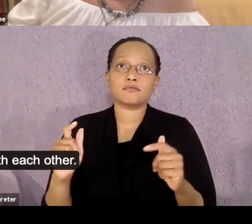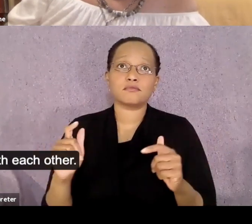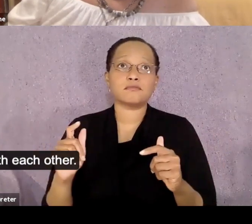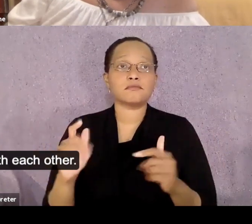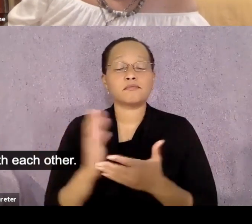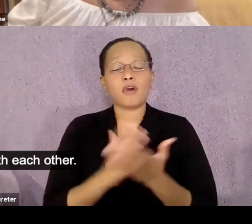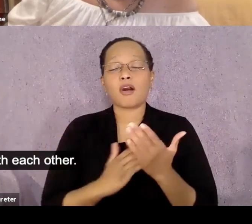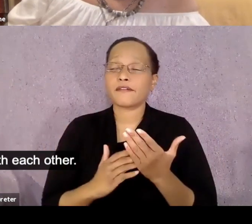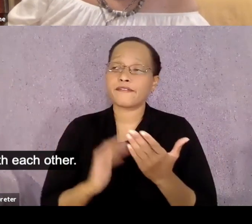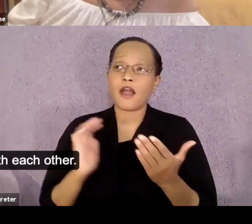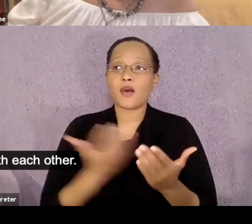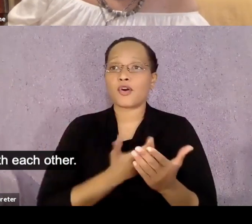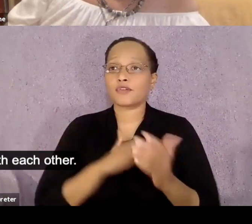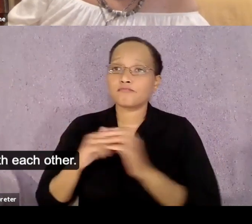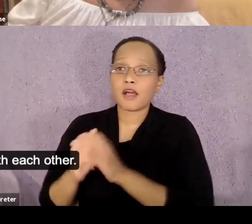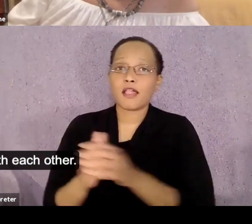each other.